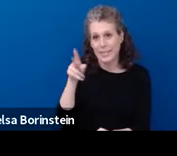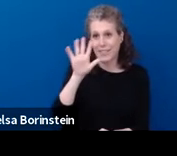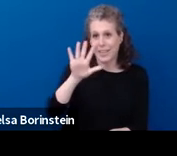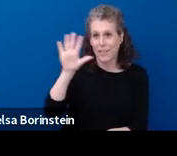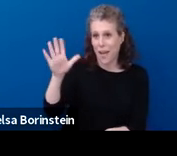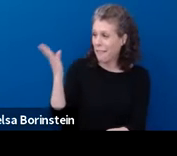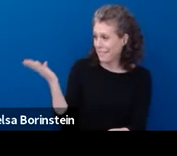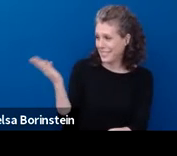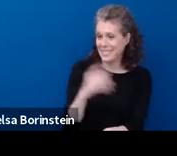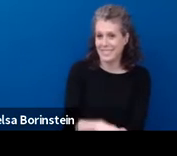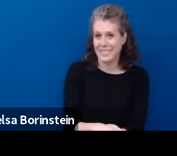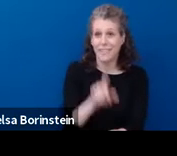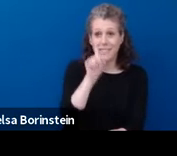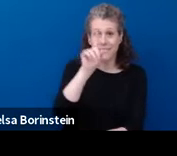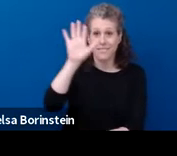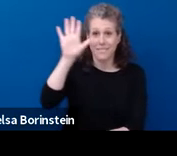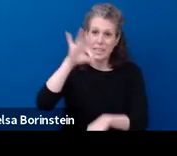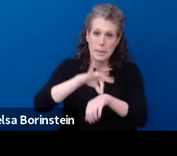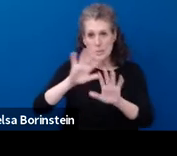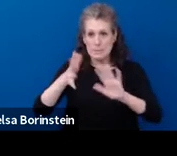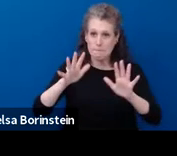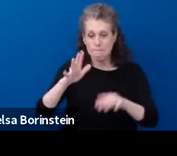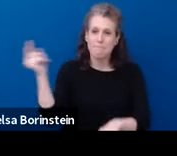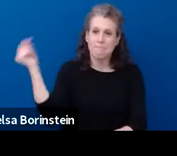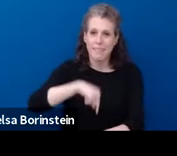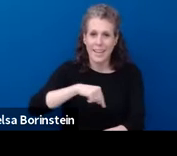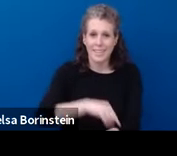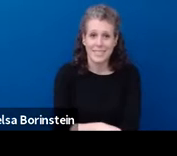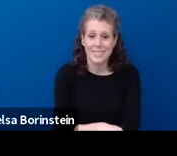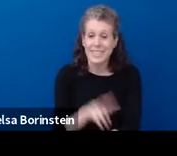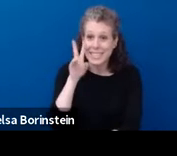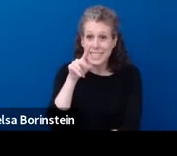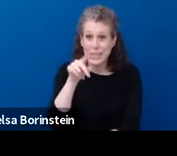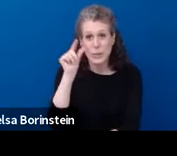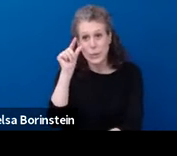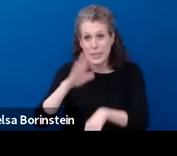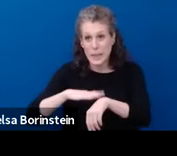around 15 minutes. Thank you very much, and we'll see you later.